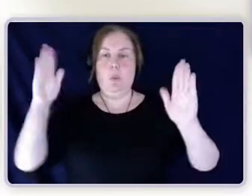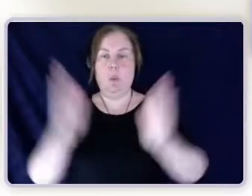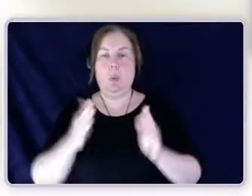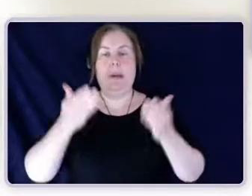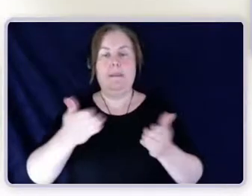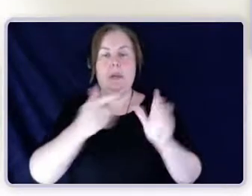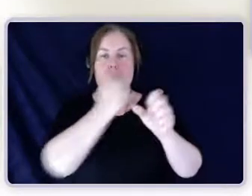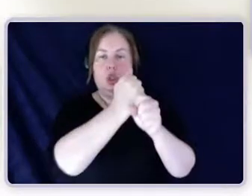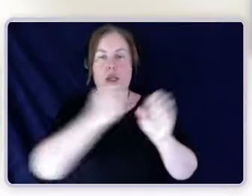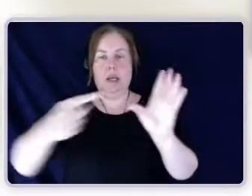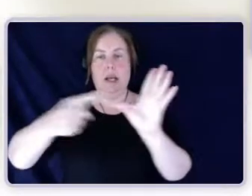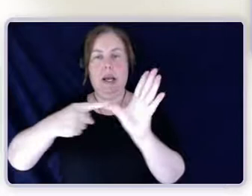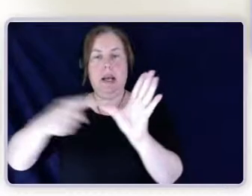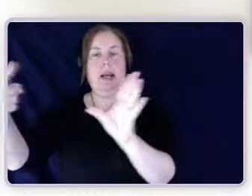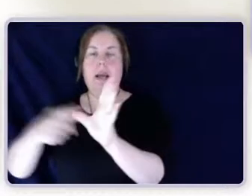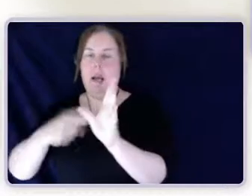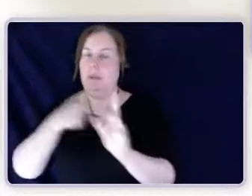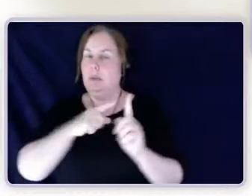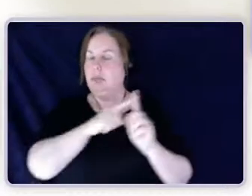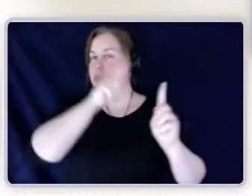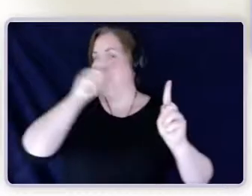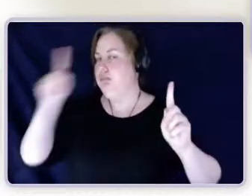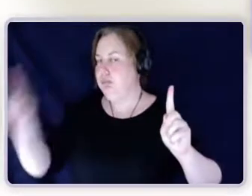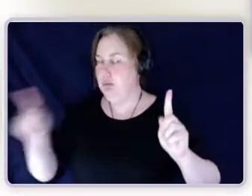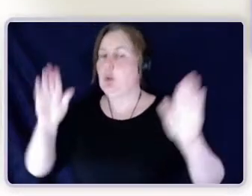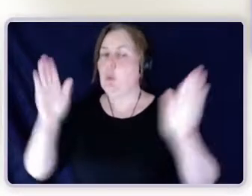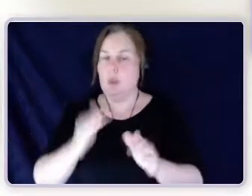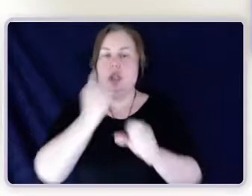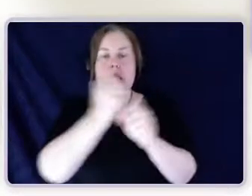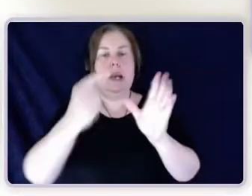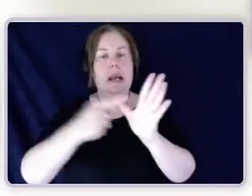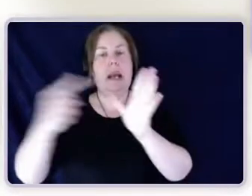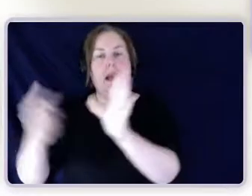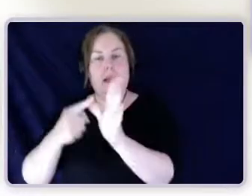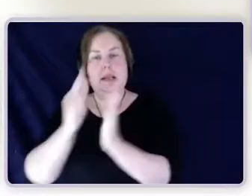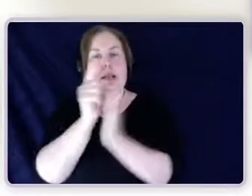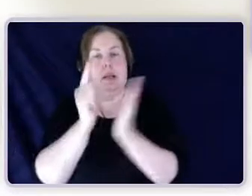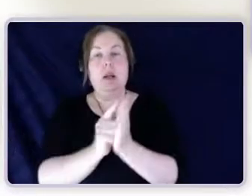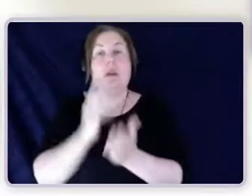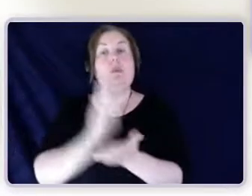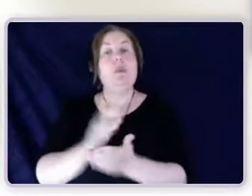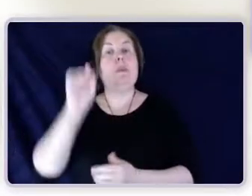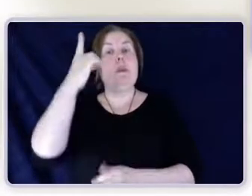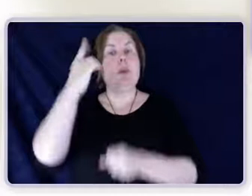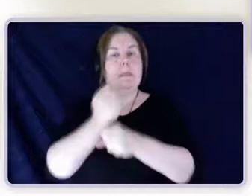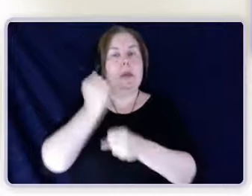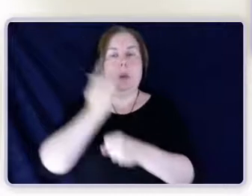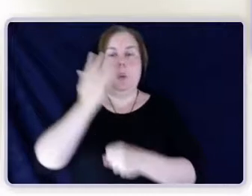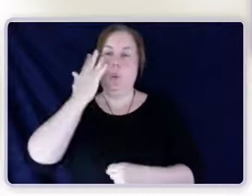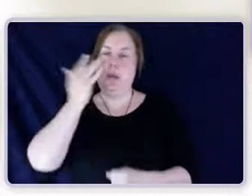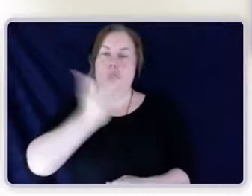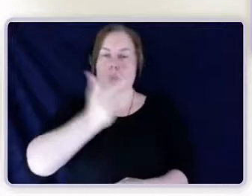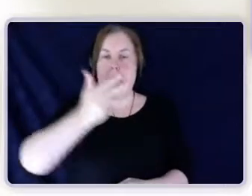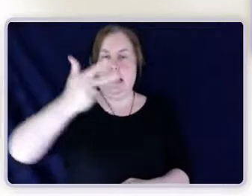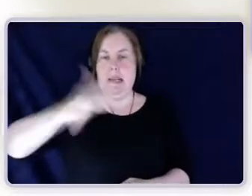it's such a long title, was originally created in 1986. And so there are two versions of it,